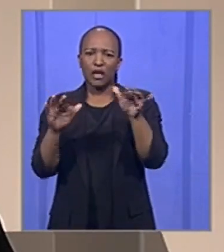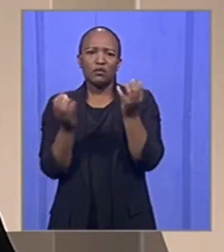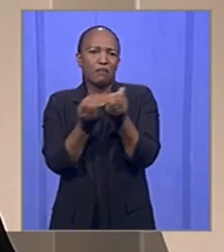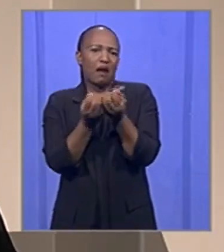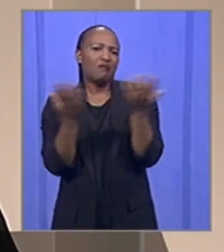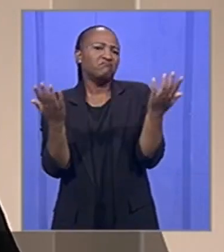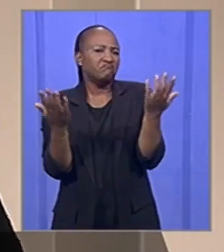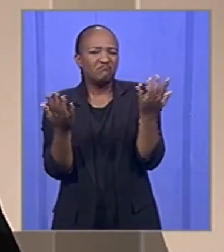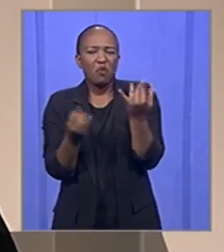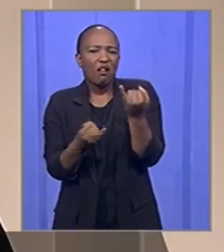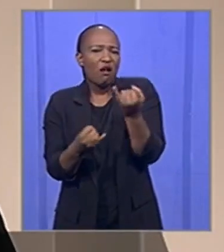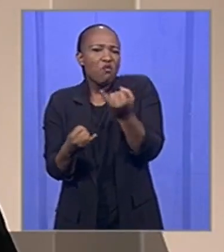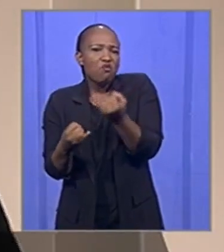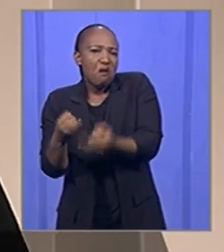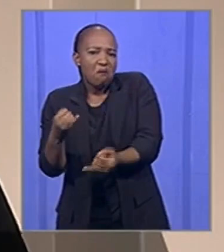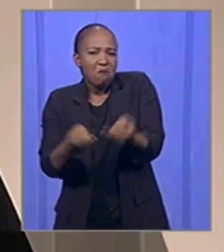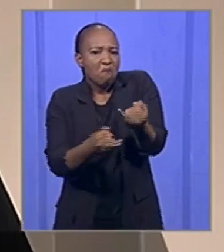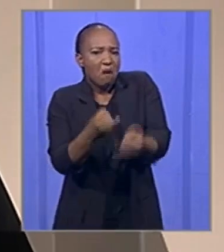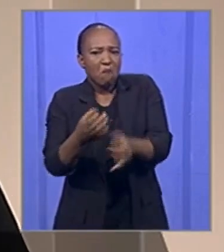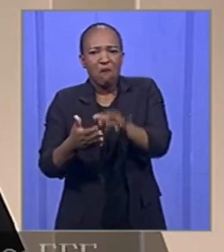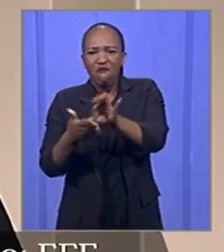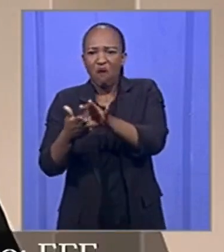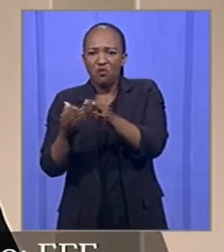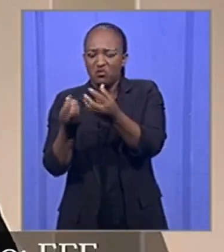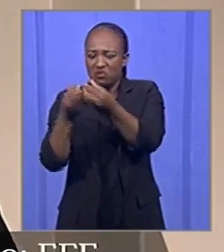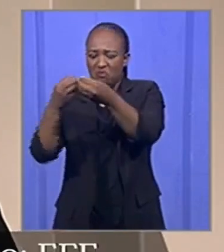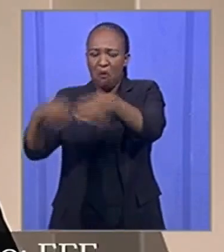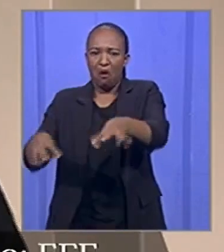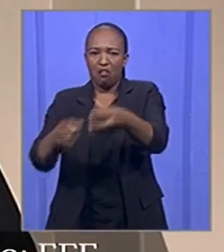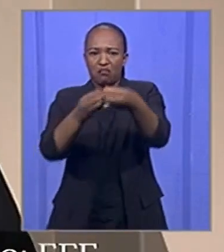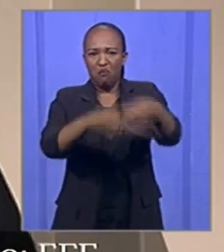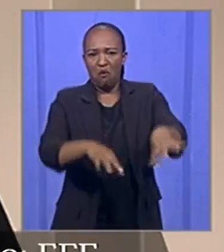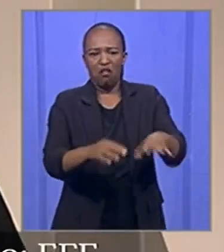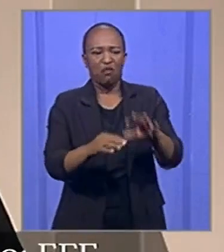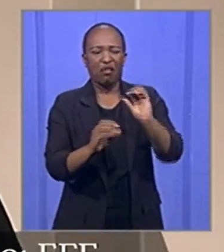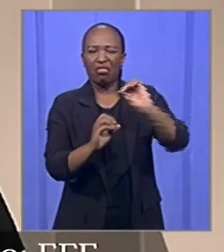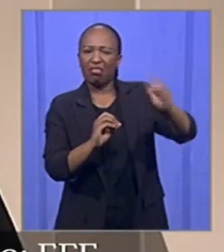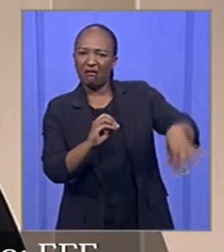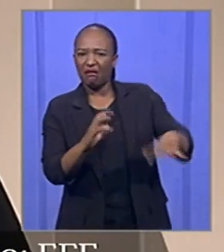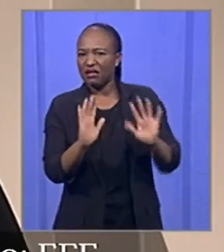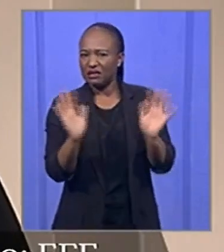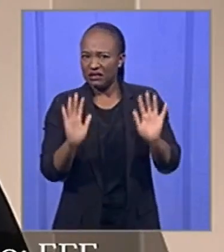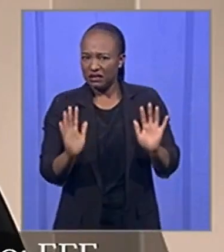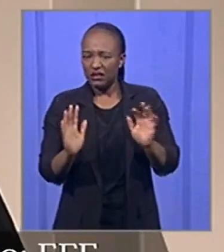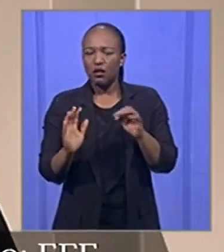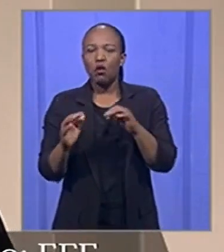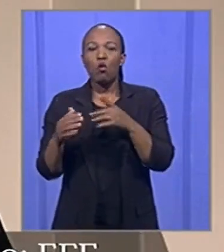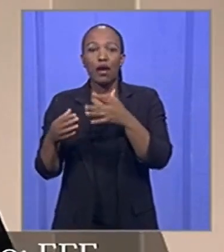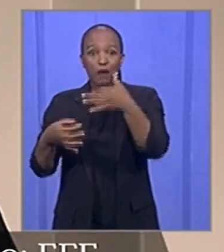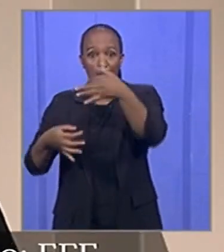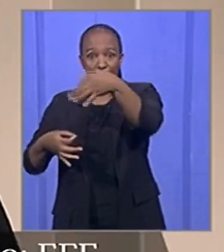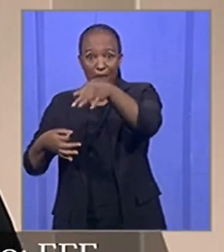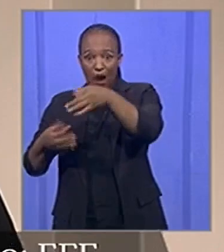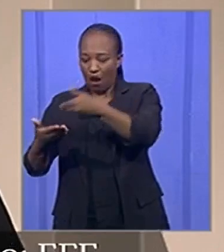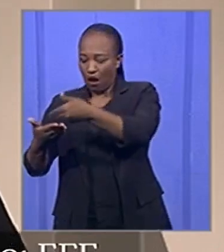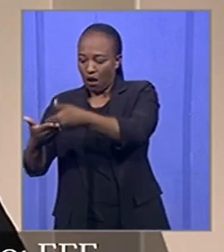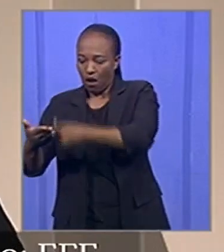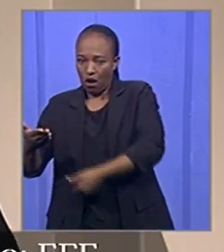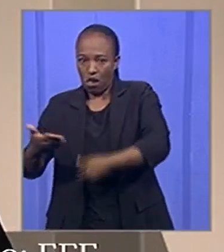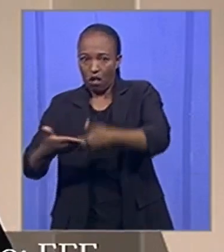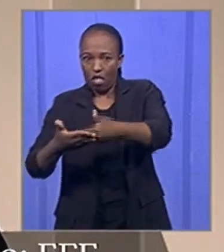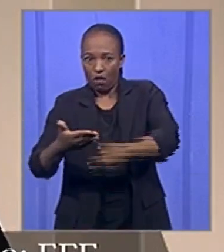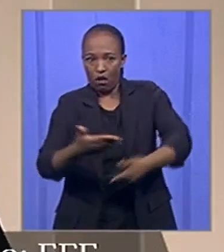spoiled ballots, or a lot of people who will make a lot of mistakes. Particularly when you've got a ballot paper with 2 pages and then with